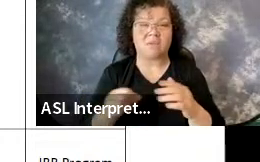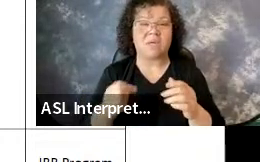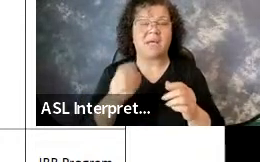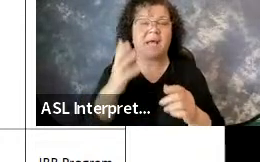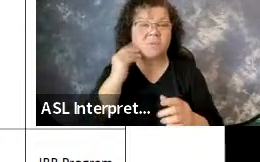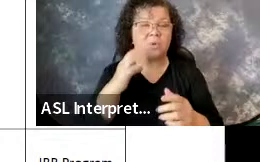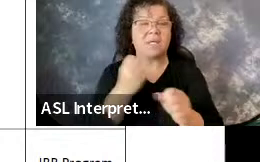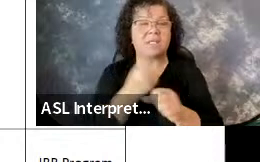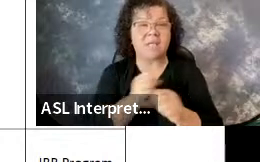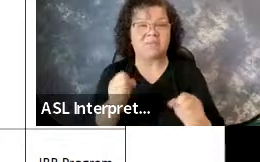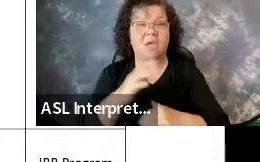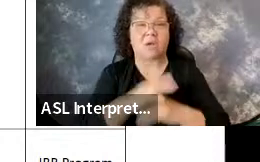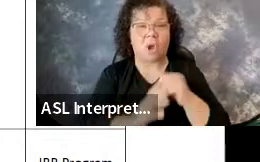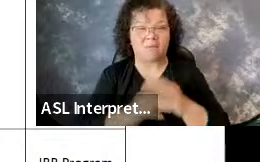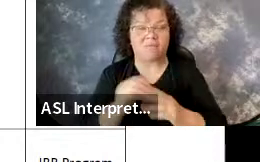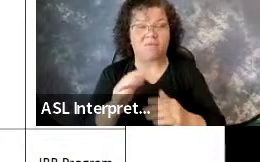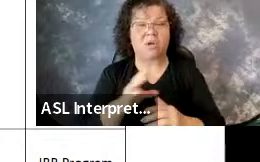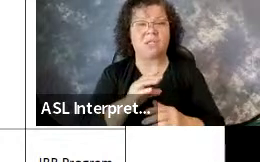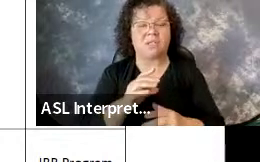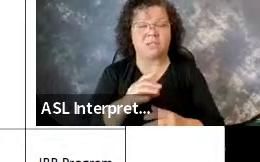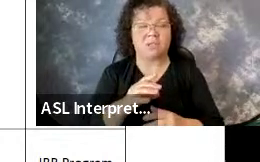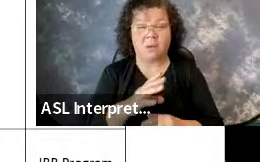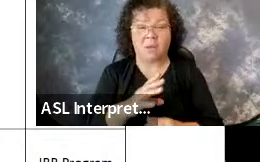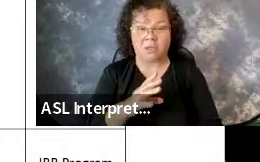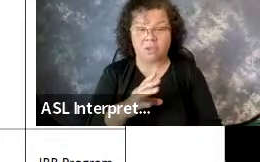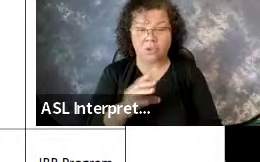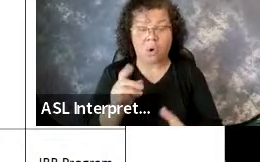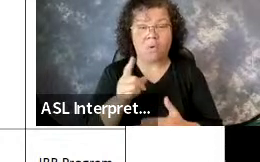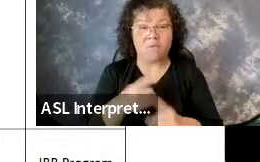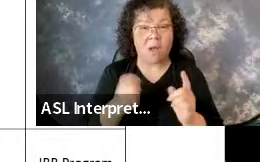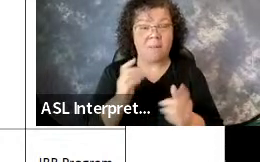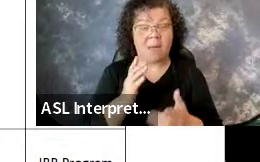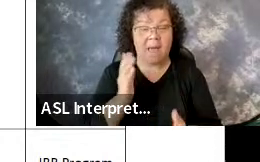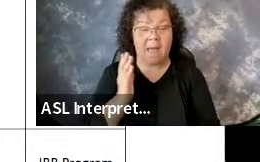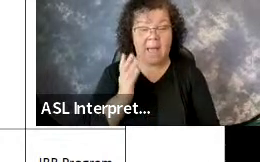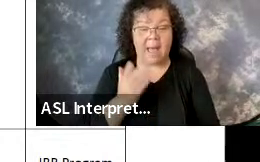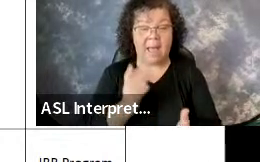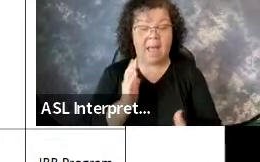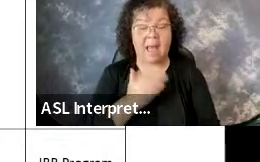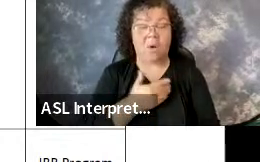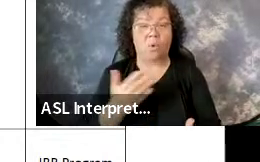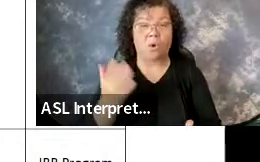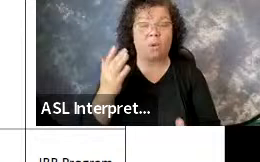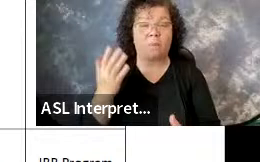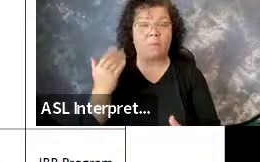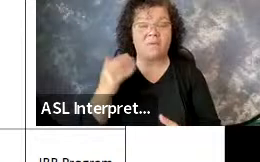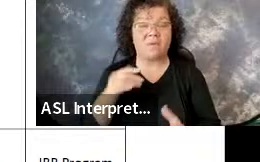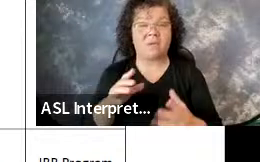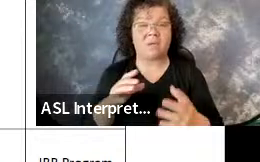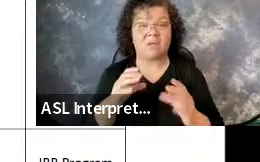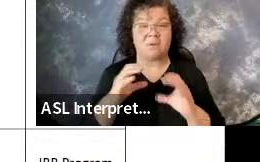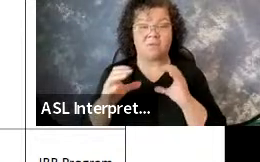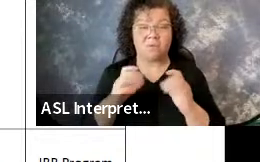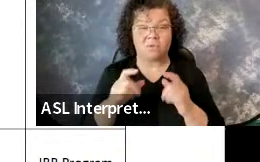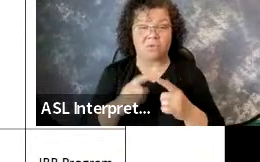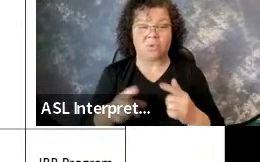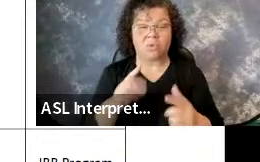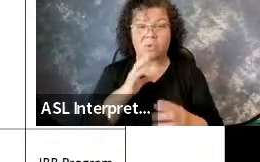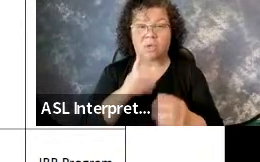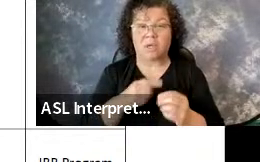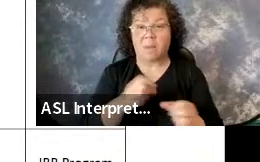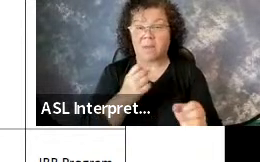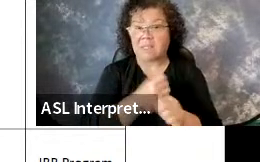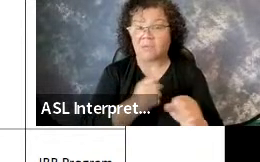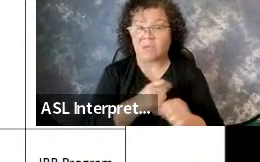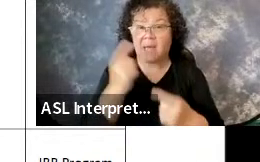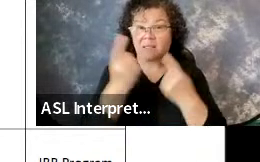well as directness. So from what our earlier conversations were around this one, it was really focused on safety and considerations